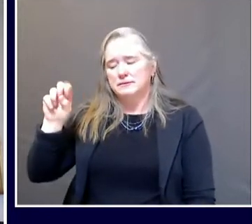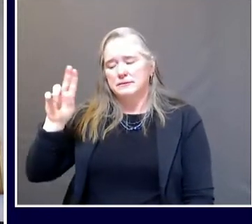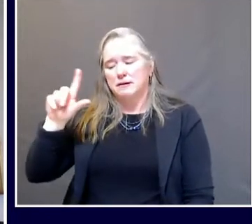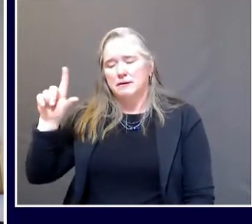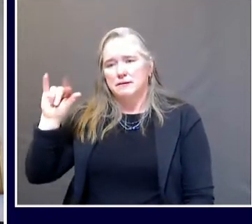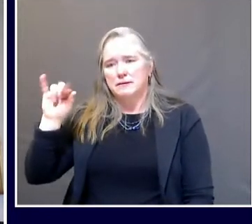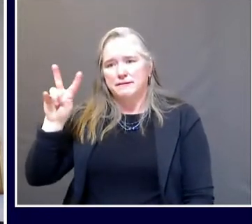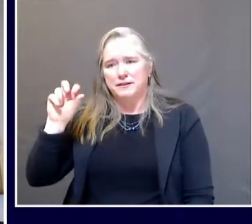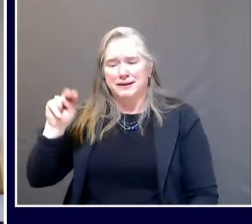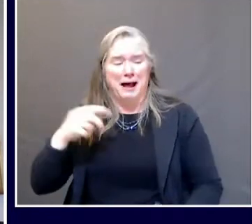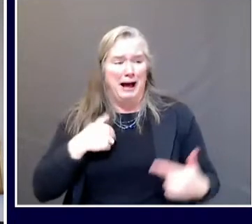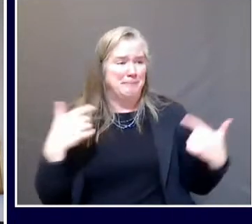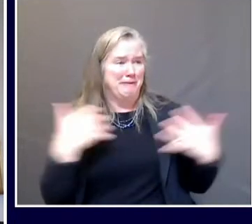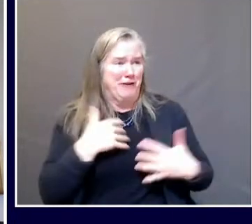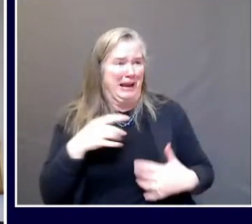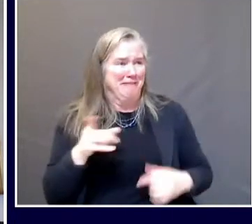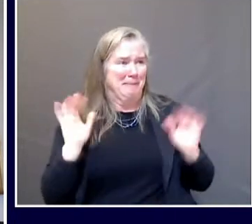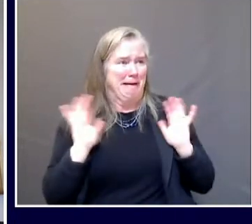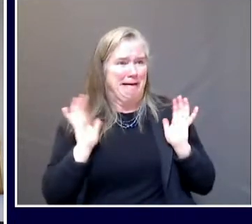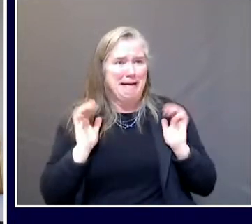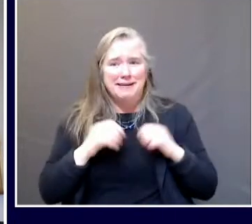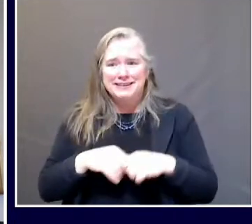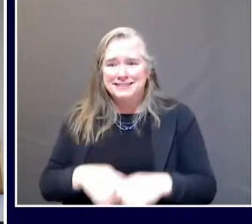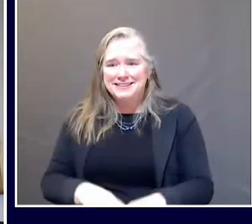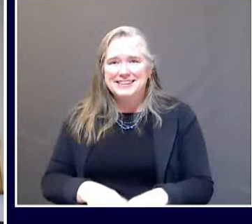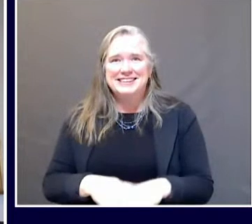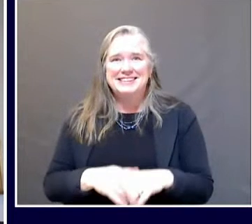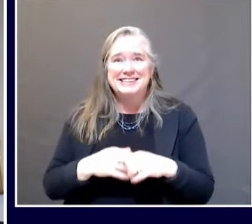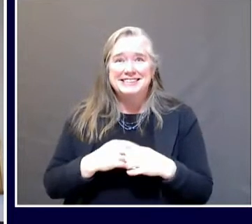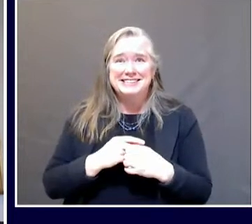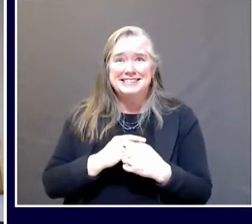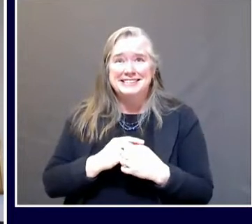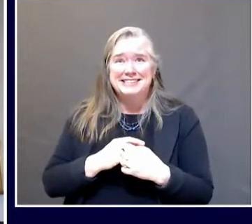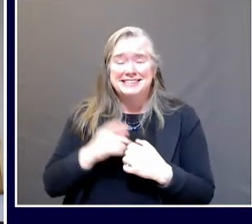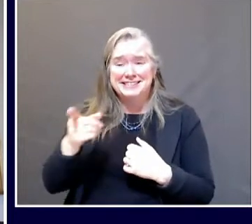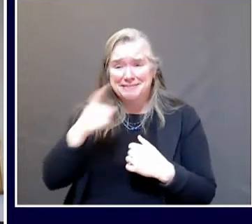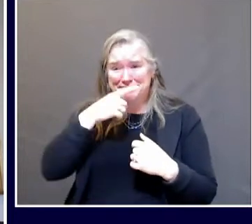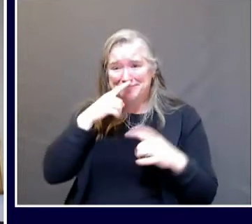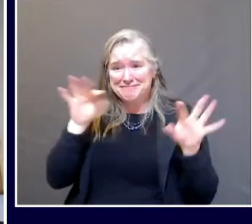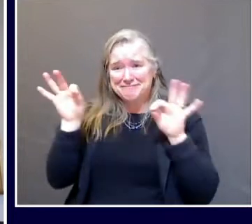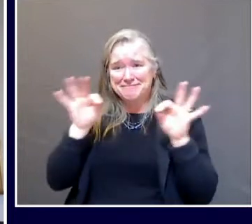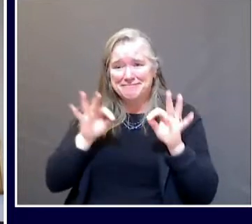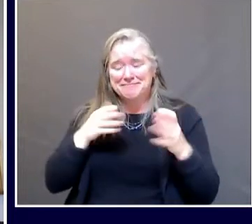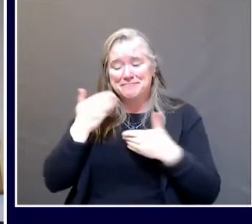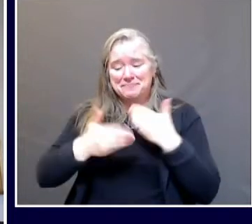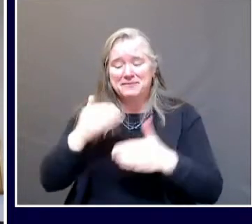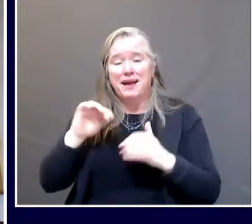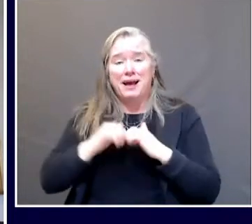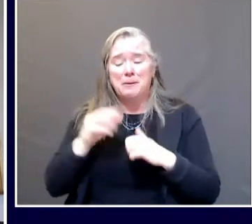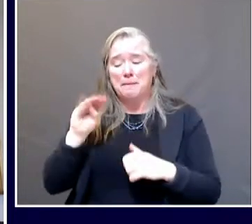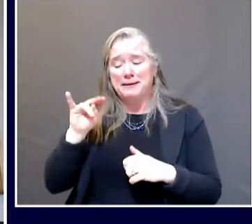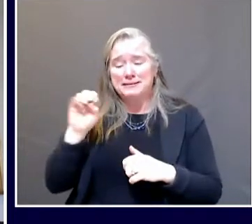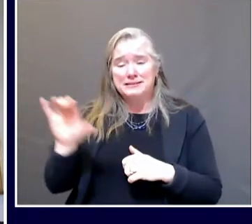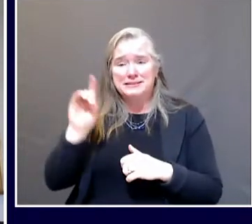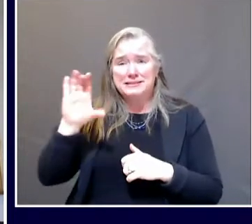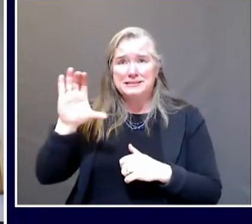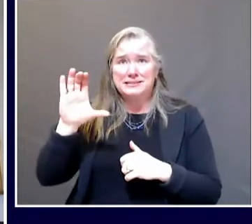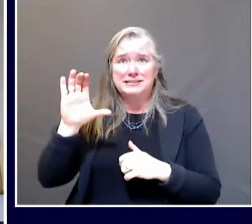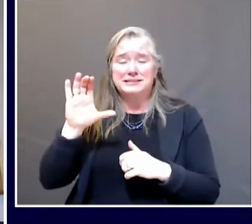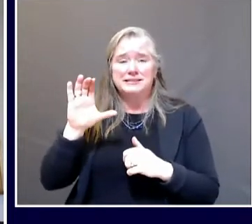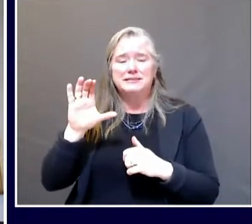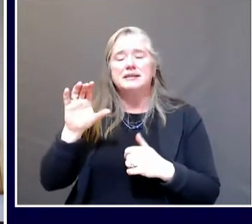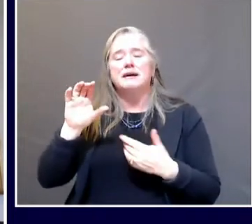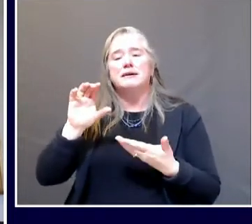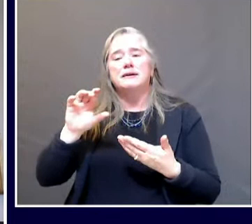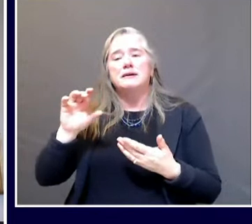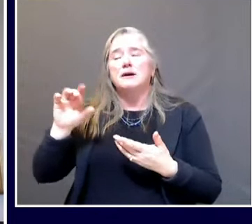was terrifying. Can you explain the process of how Maine CDC allocates doses of the vaccine to